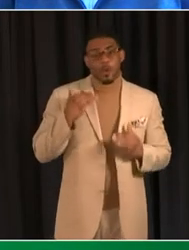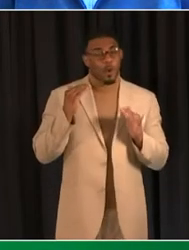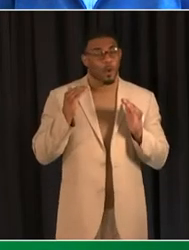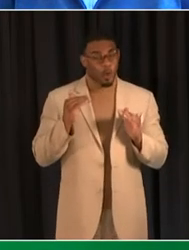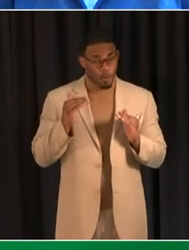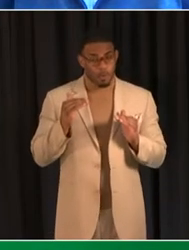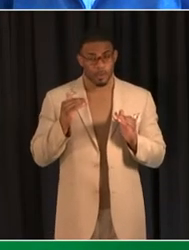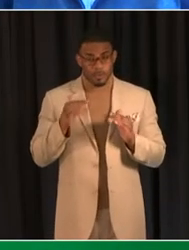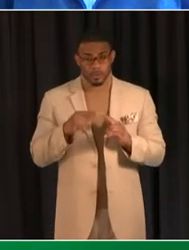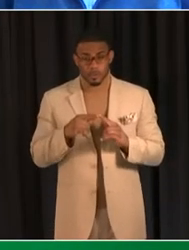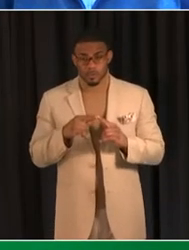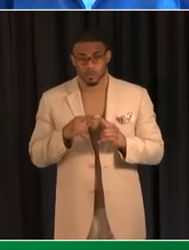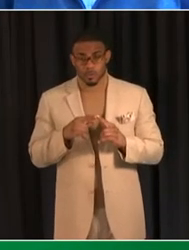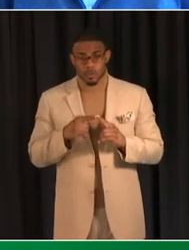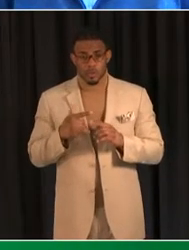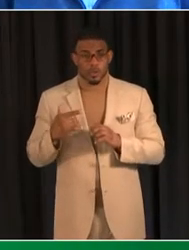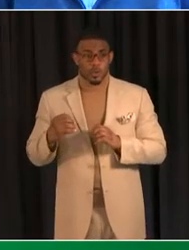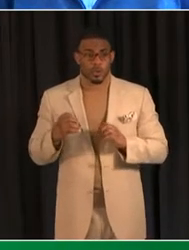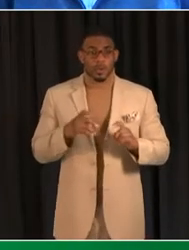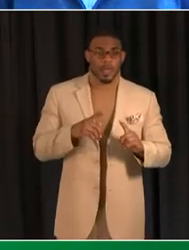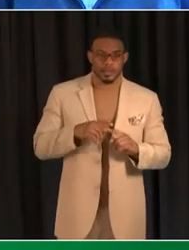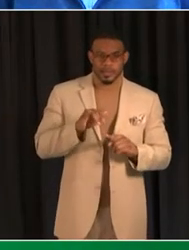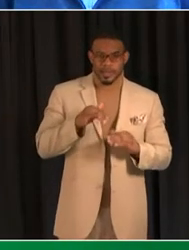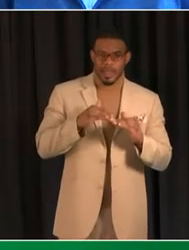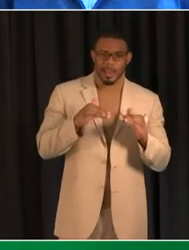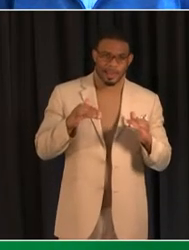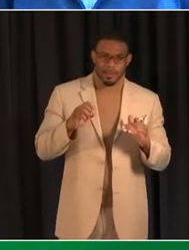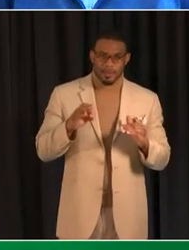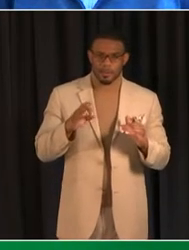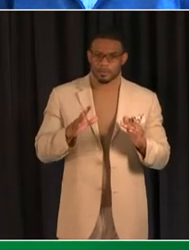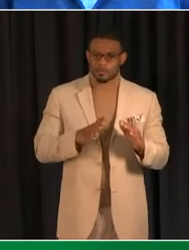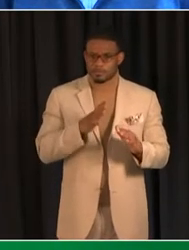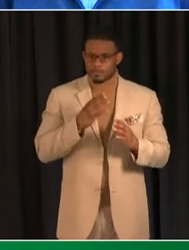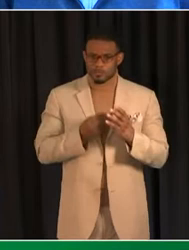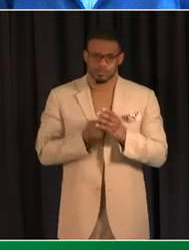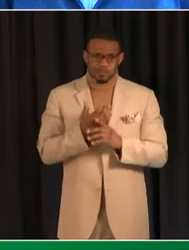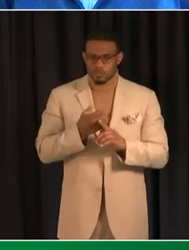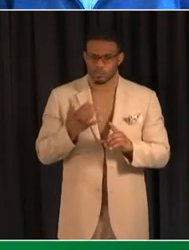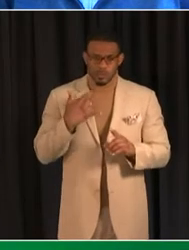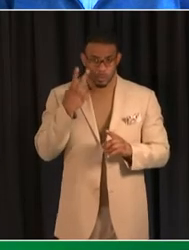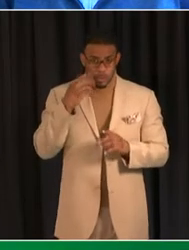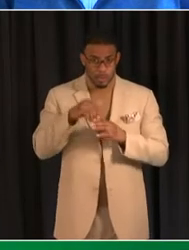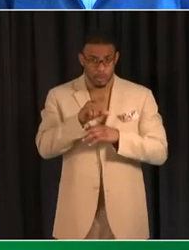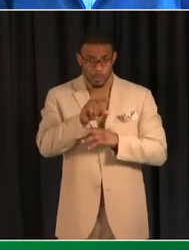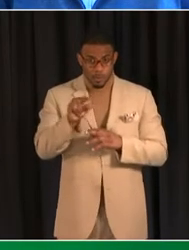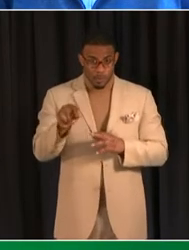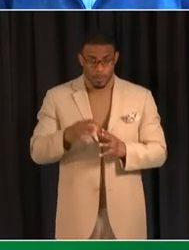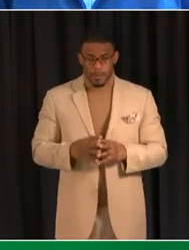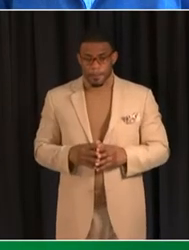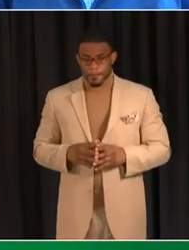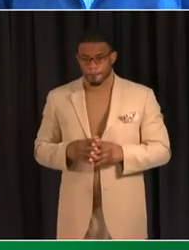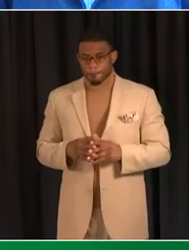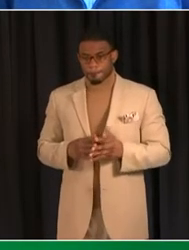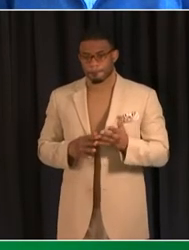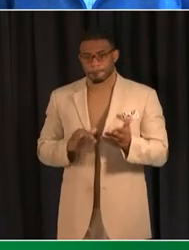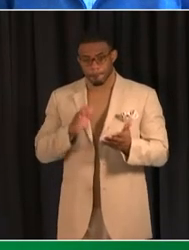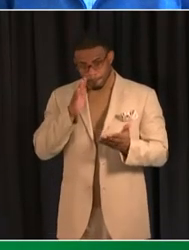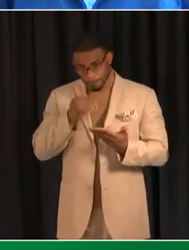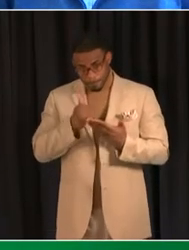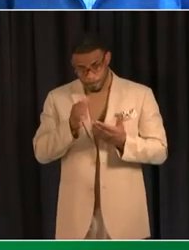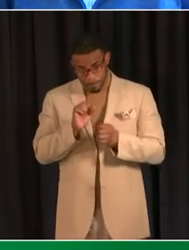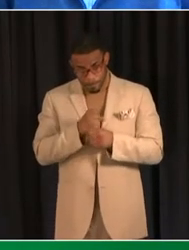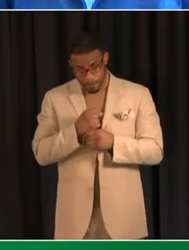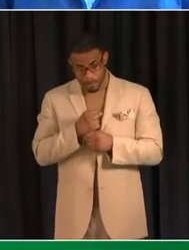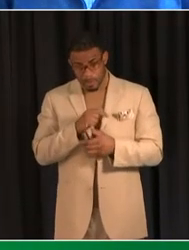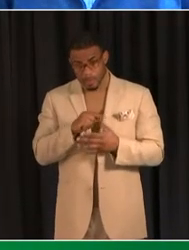And so we're hoping to return to that level of robust growth that we saw in 2020 that